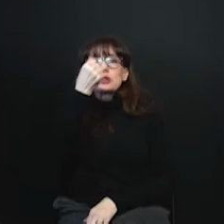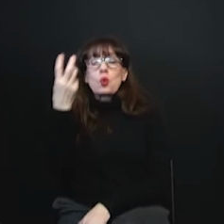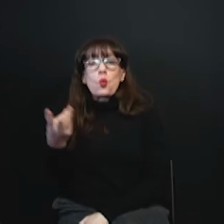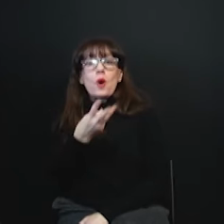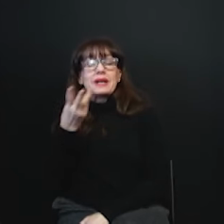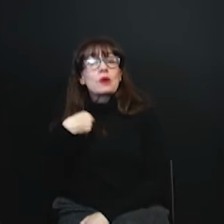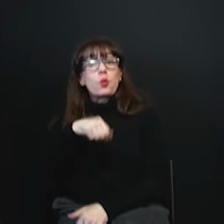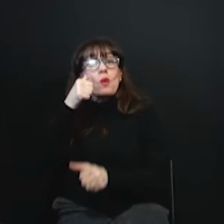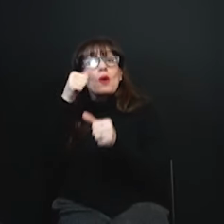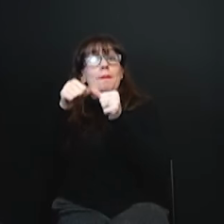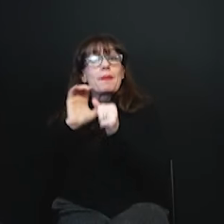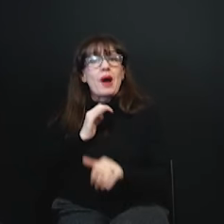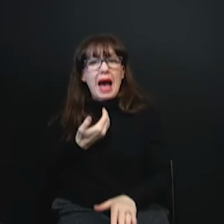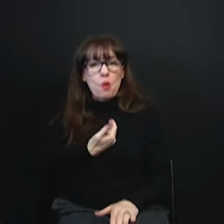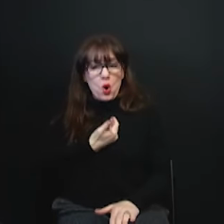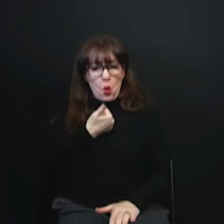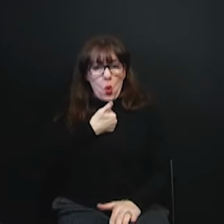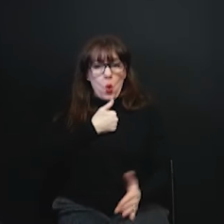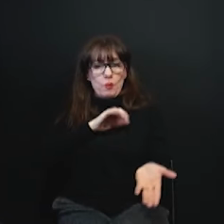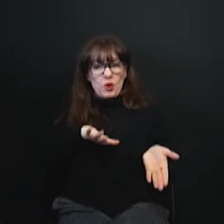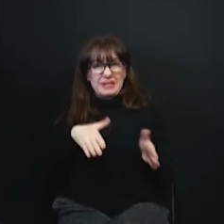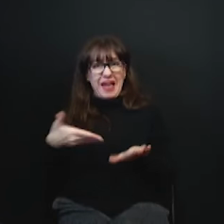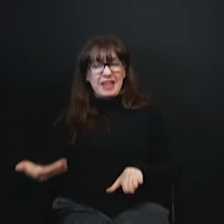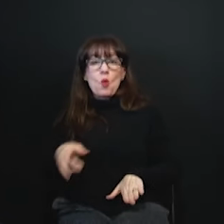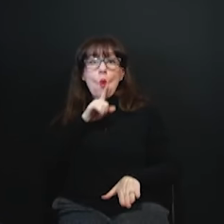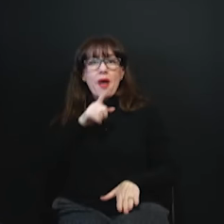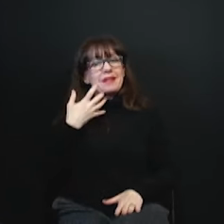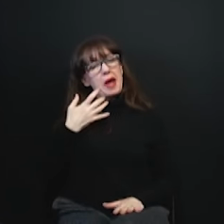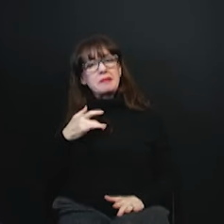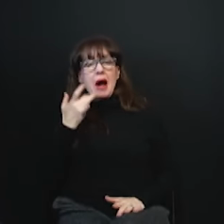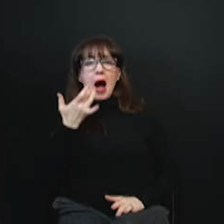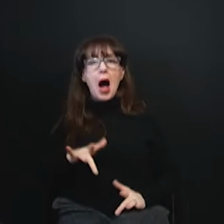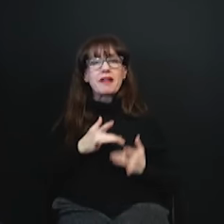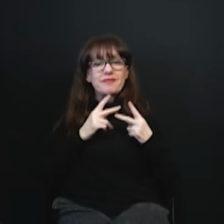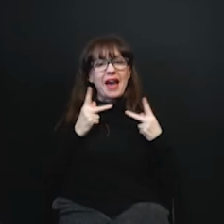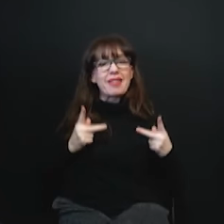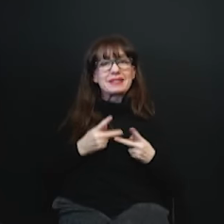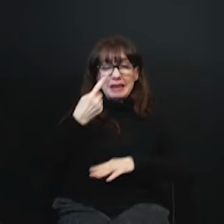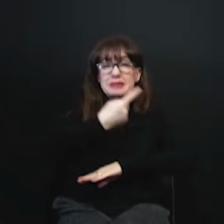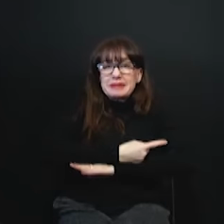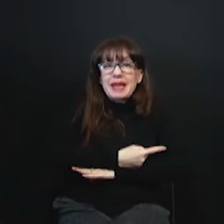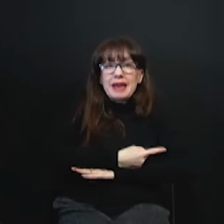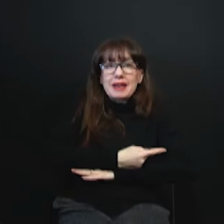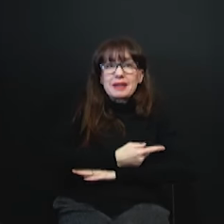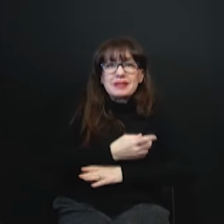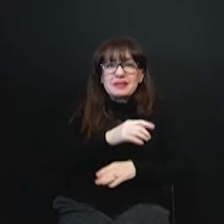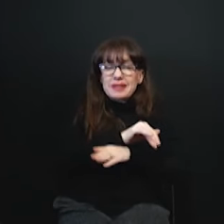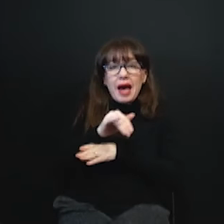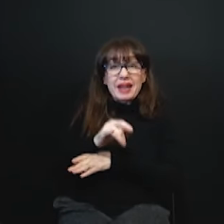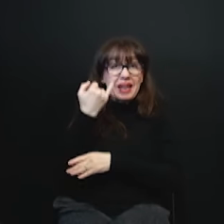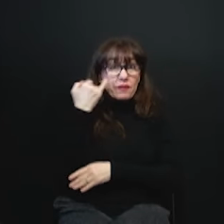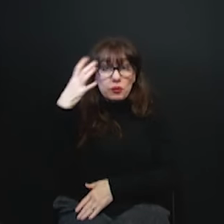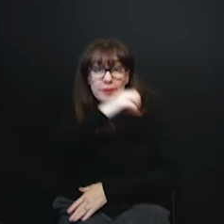remember our own mortality. It was a pretty hot Valentine's Day night date, if you needed one. So if you weren't here, you missed